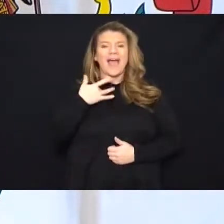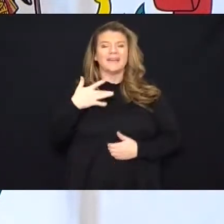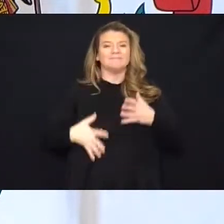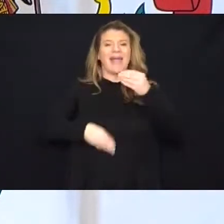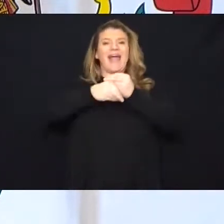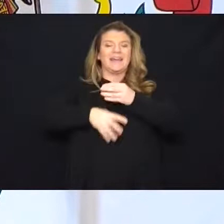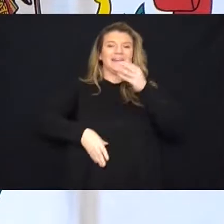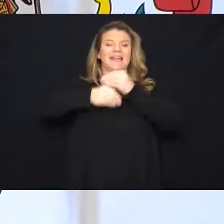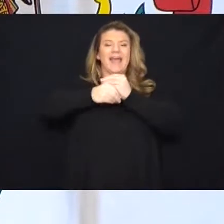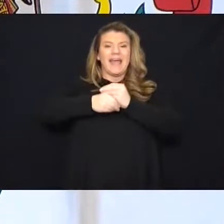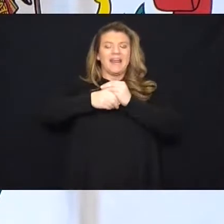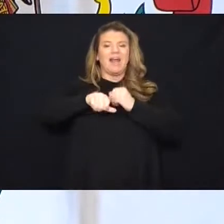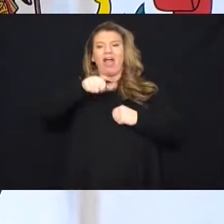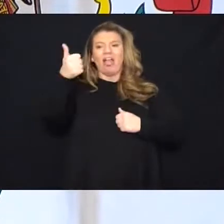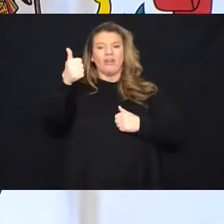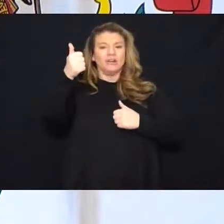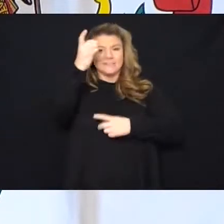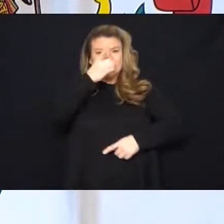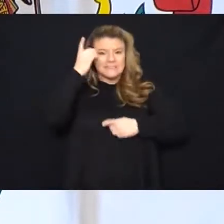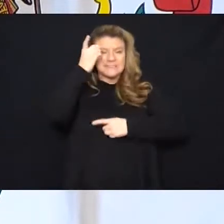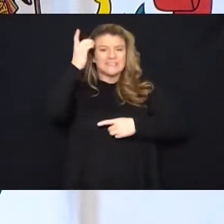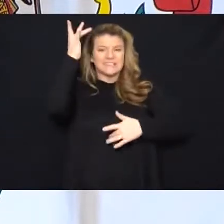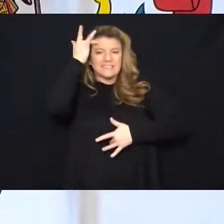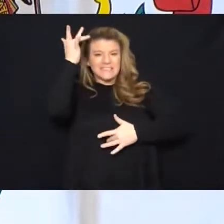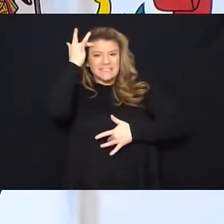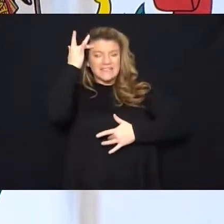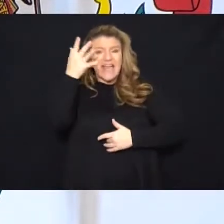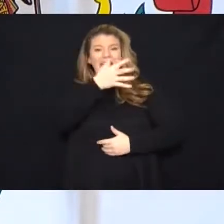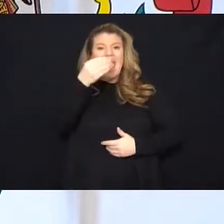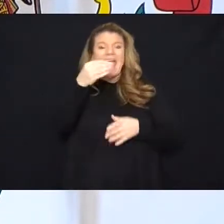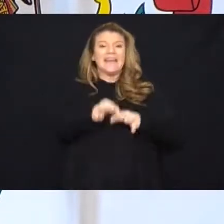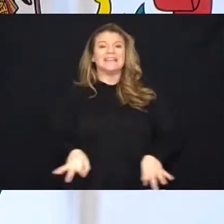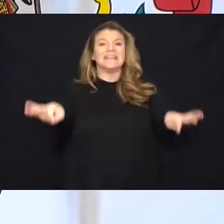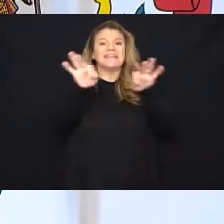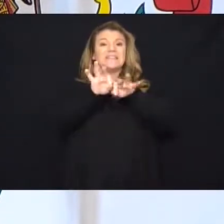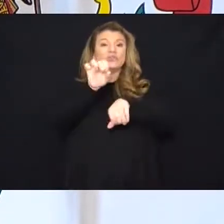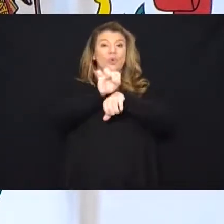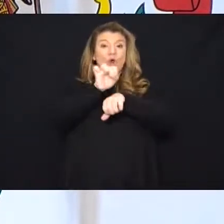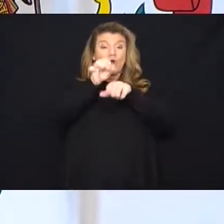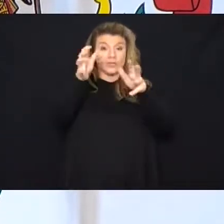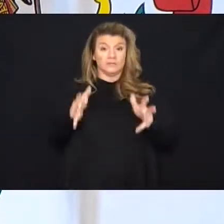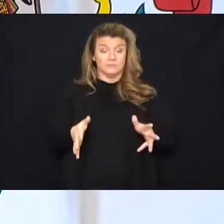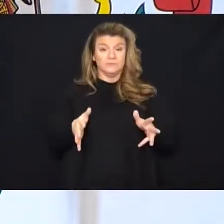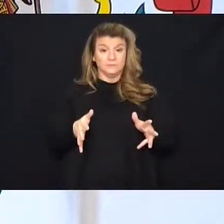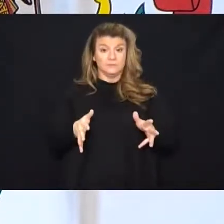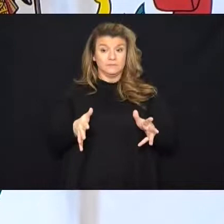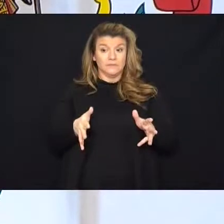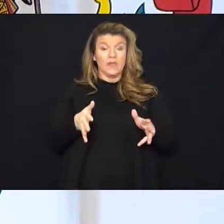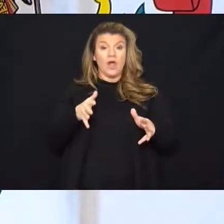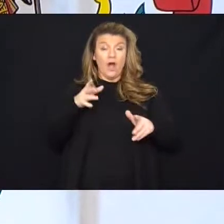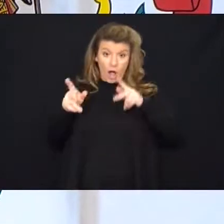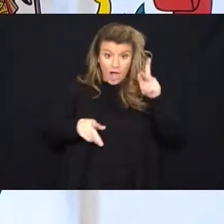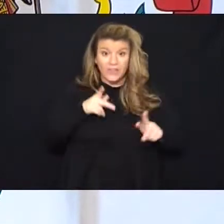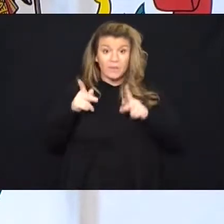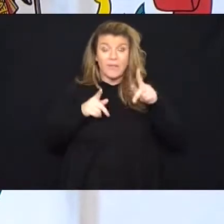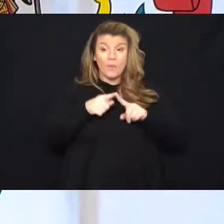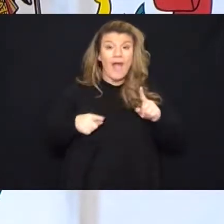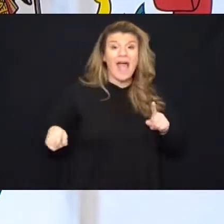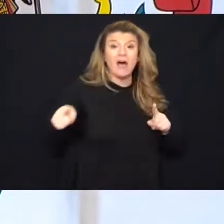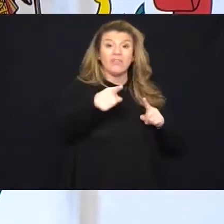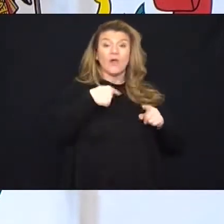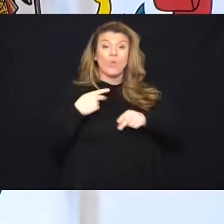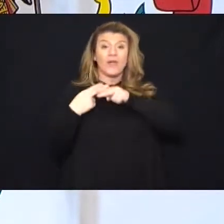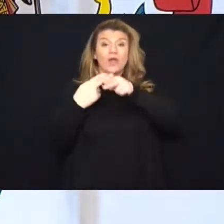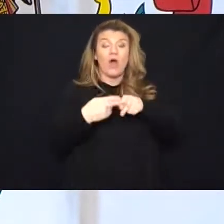compromised, and in addition to that, the essential workers that we have. All the people that are out there that we called